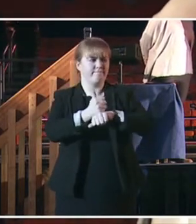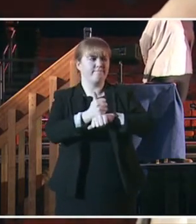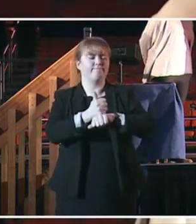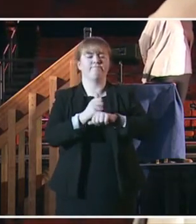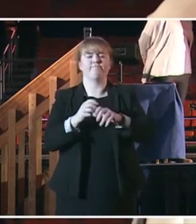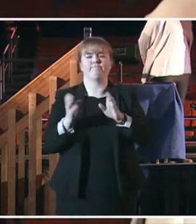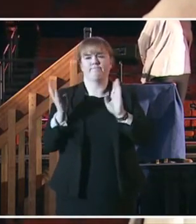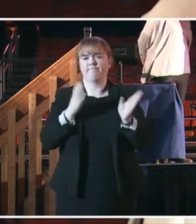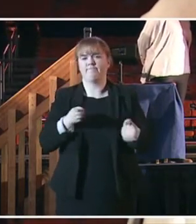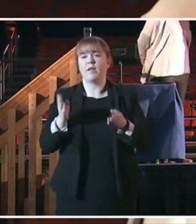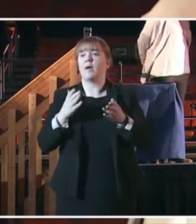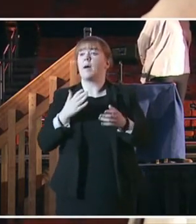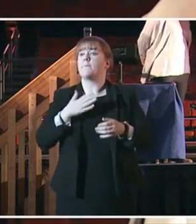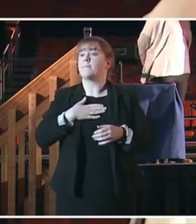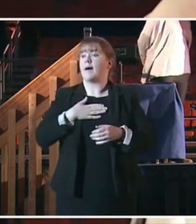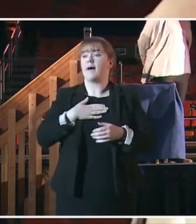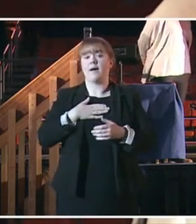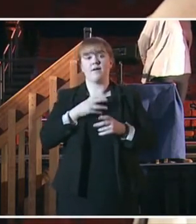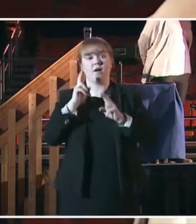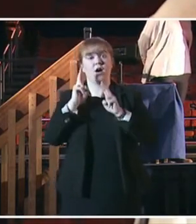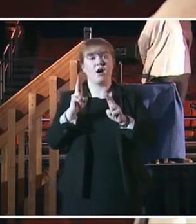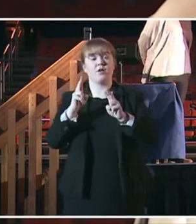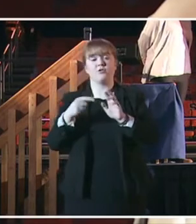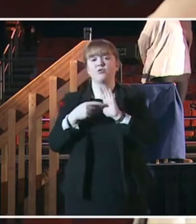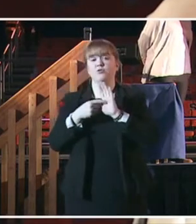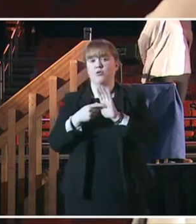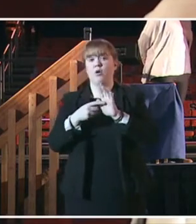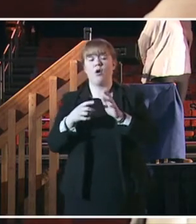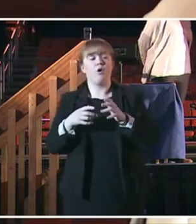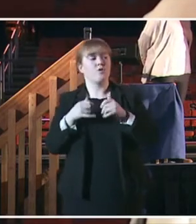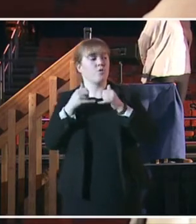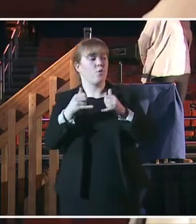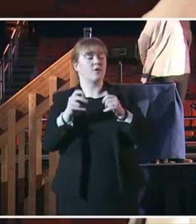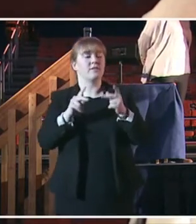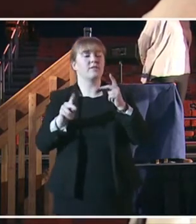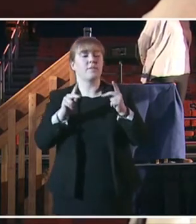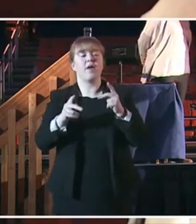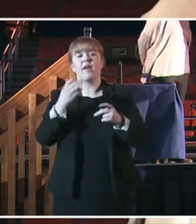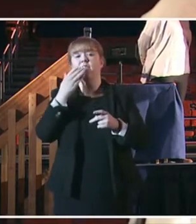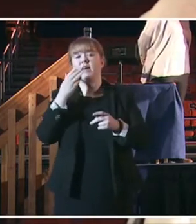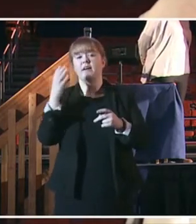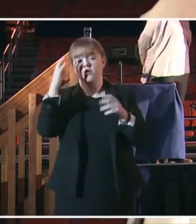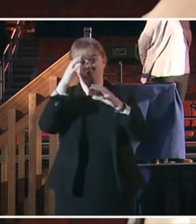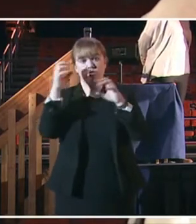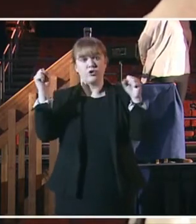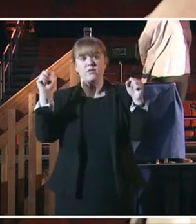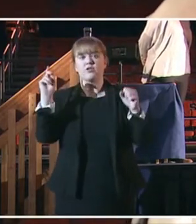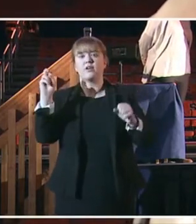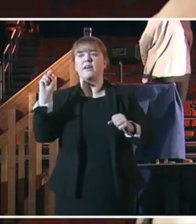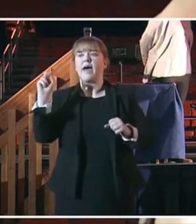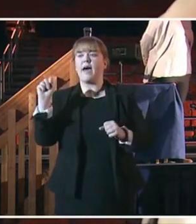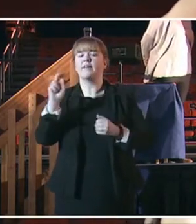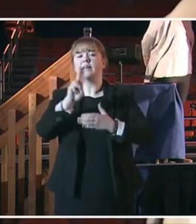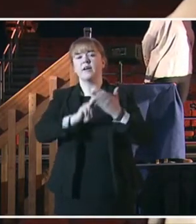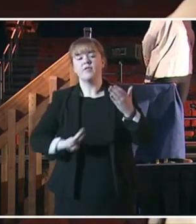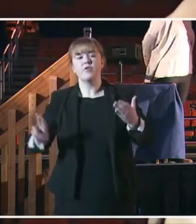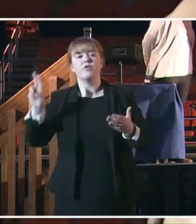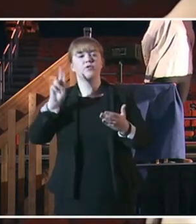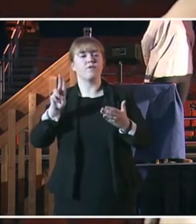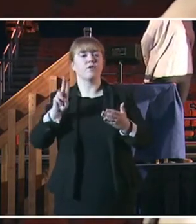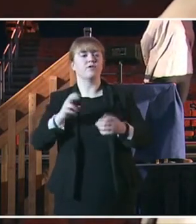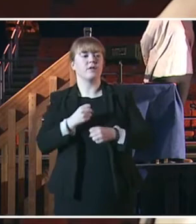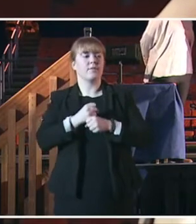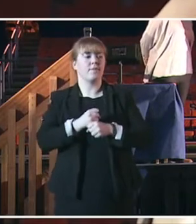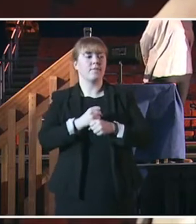privilege to present these awards to people before you. Thanks to Chancellor Kent Siverud and the University Marshals, Joe Brown